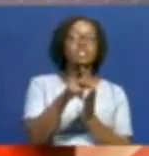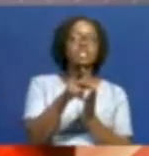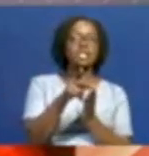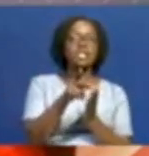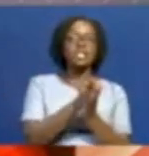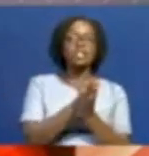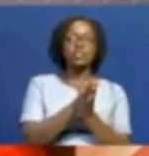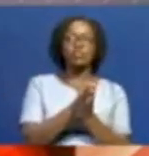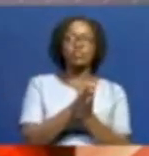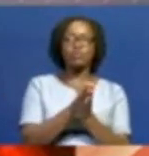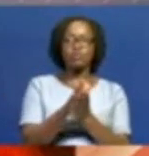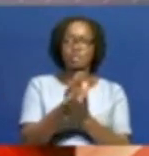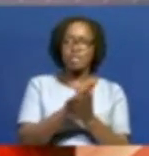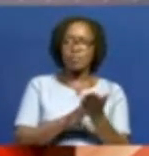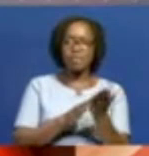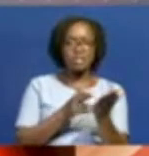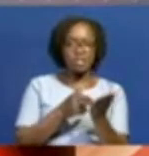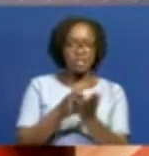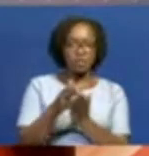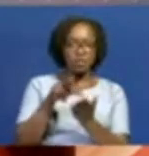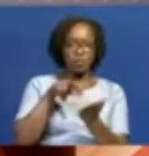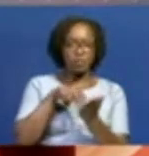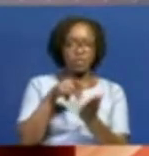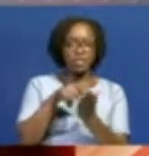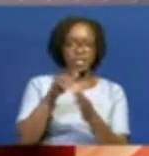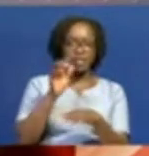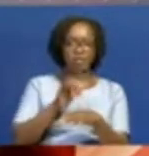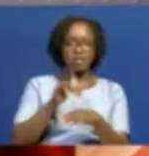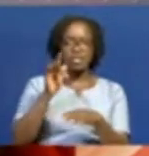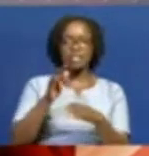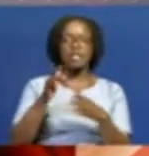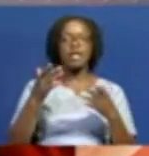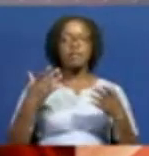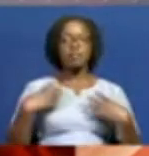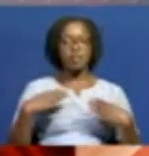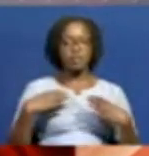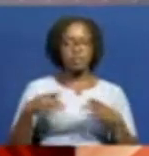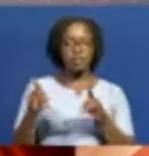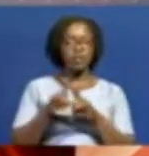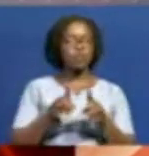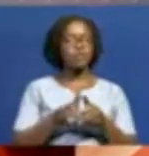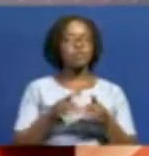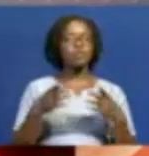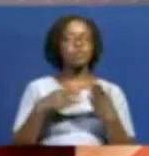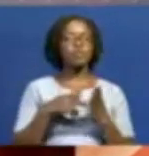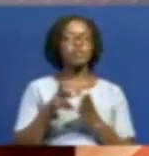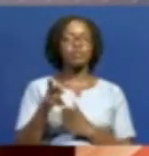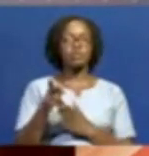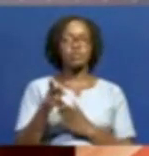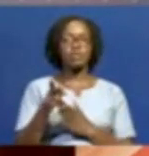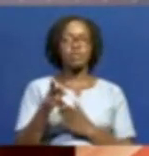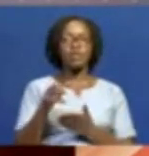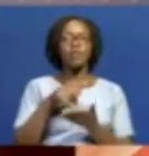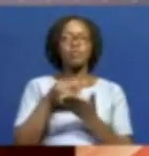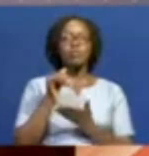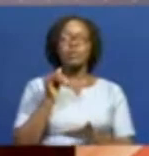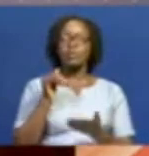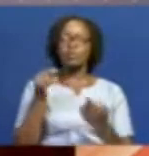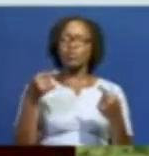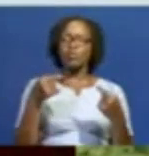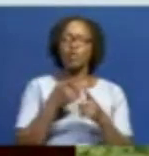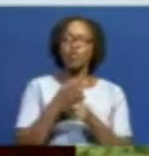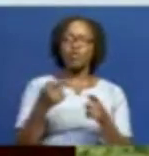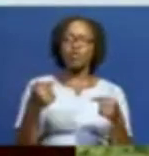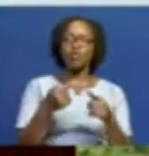to establish genuine project-affected persons. According to the locals, the compensation was marred with controversies